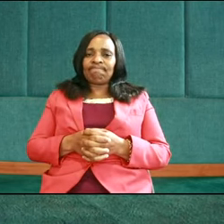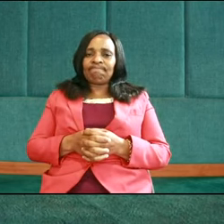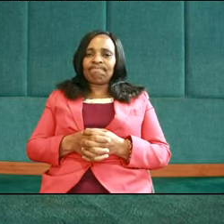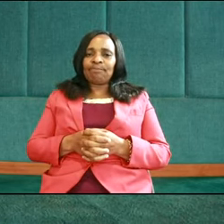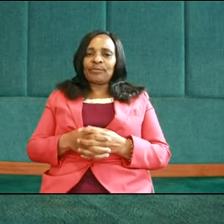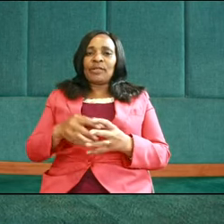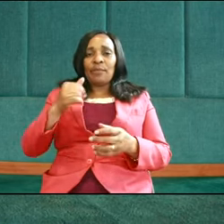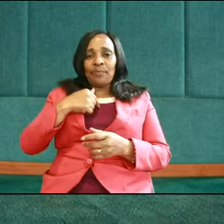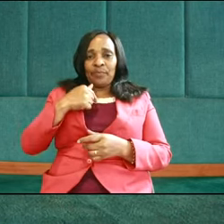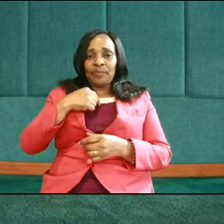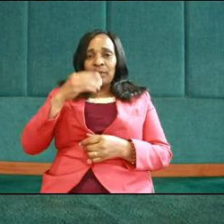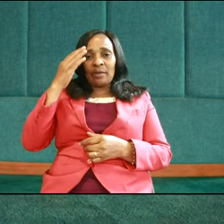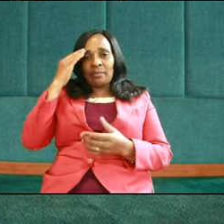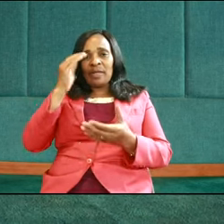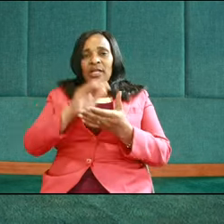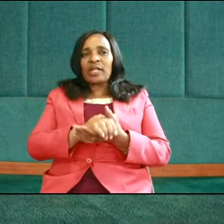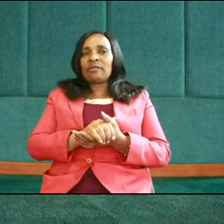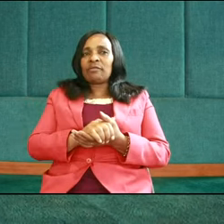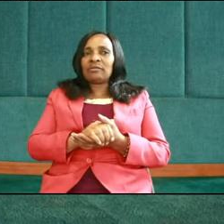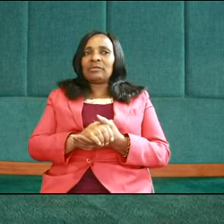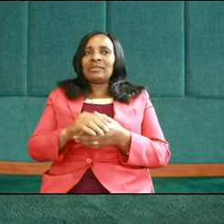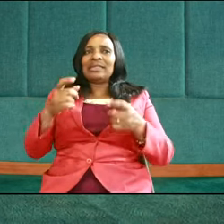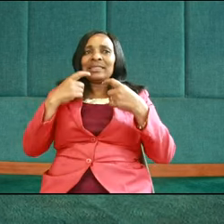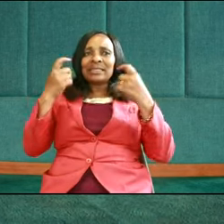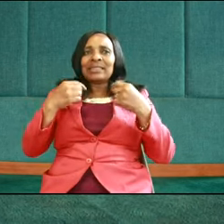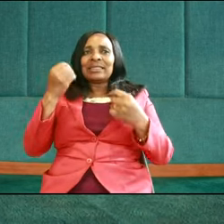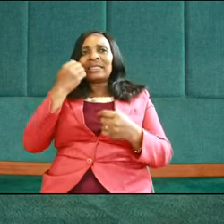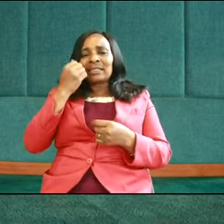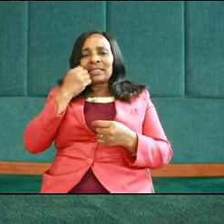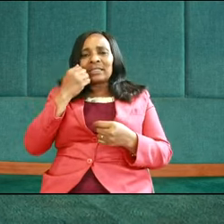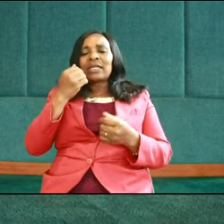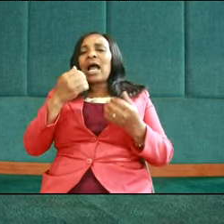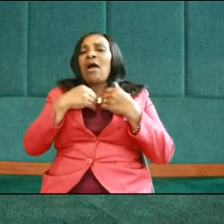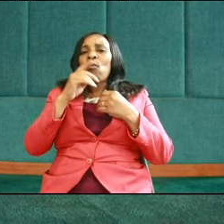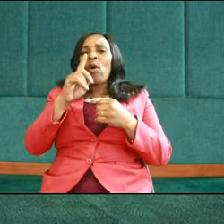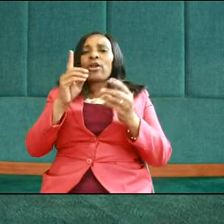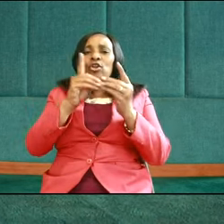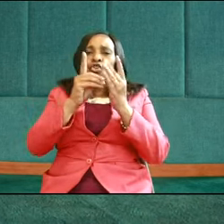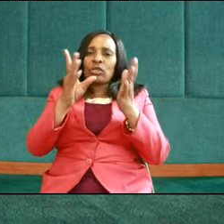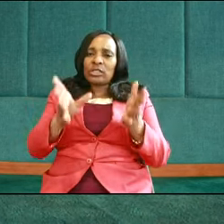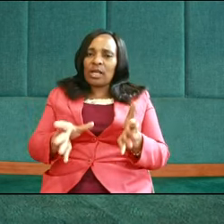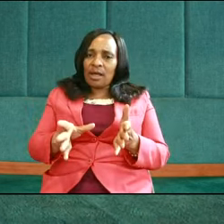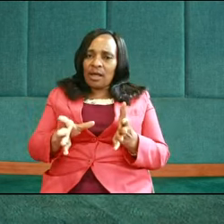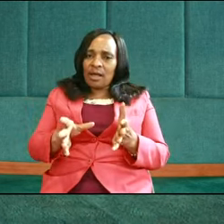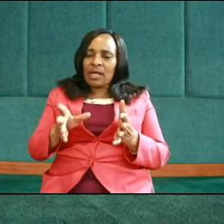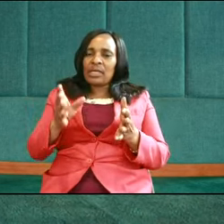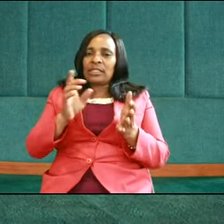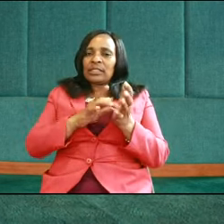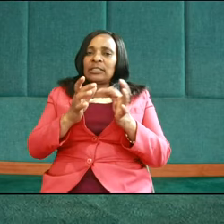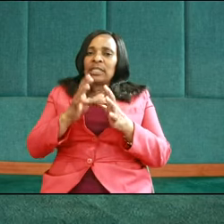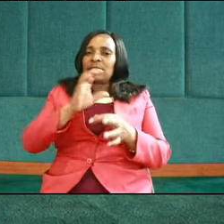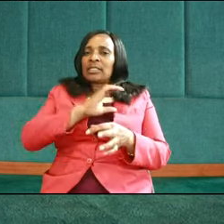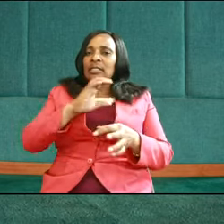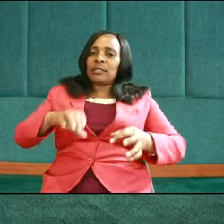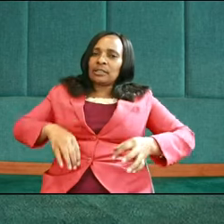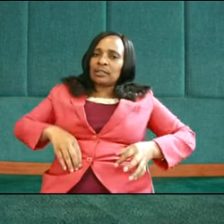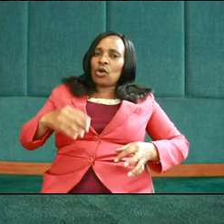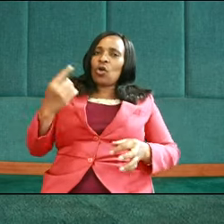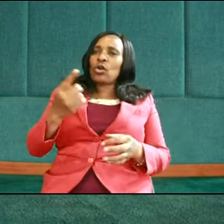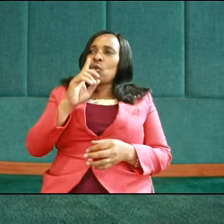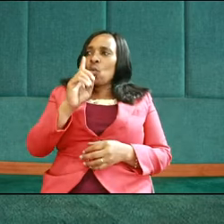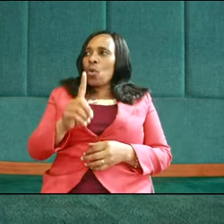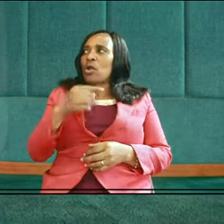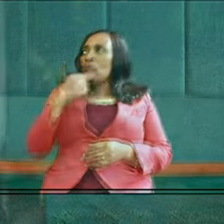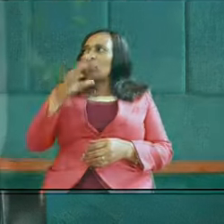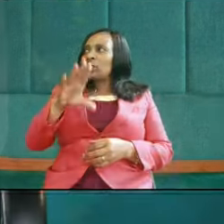Yeah, I believe sin is a disease that only has one doctor. That's Jesus Christ. Because he's the only one who